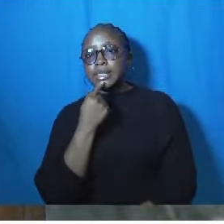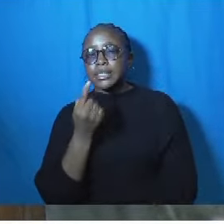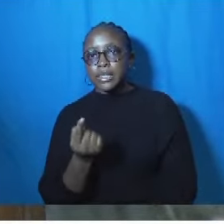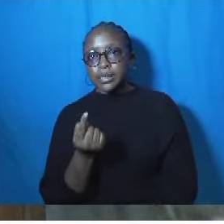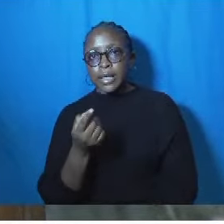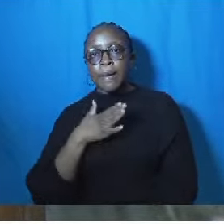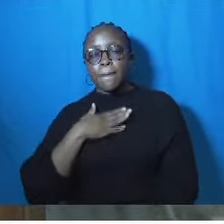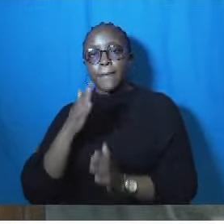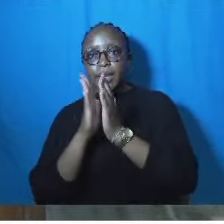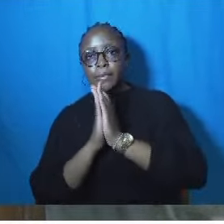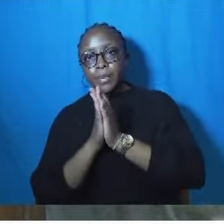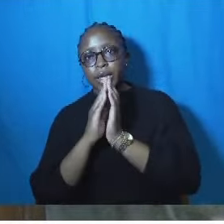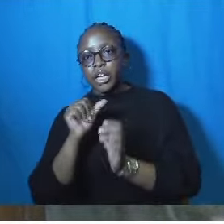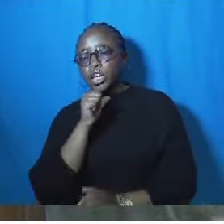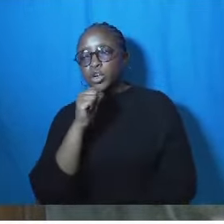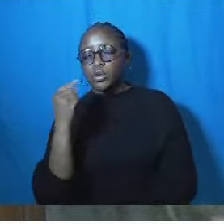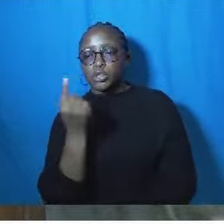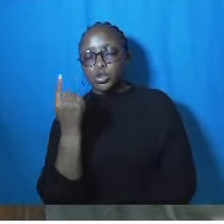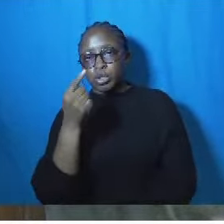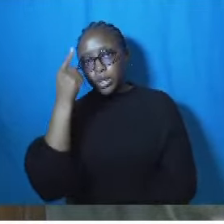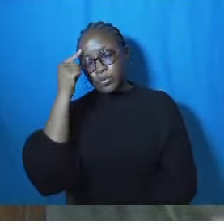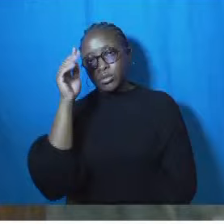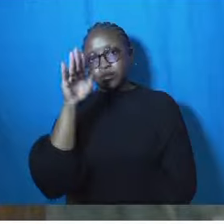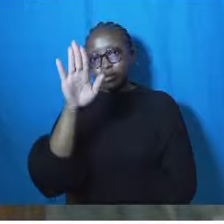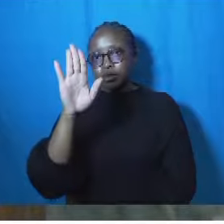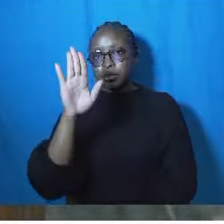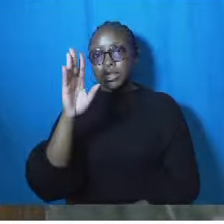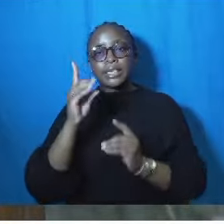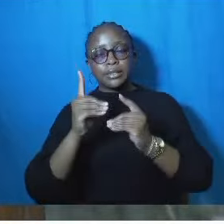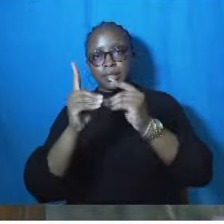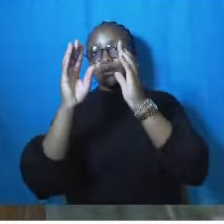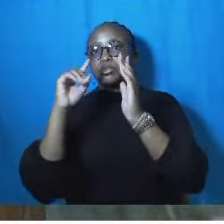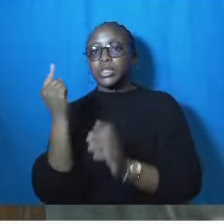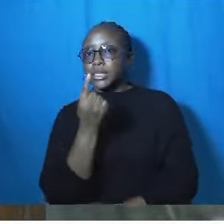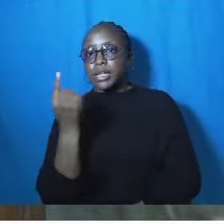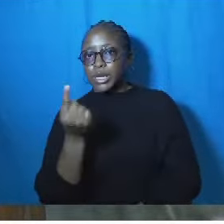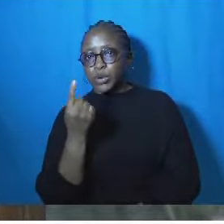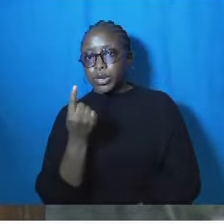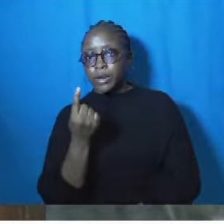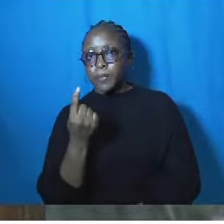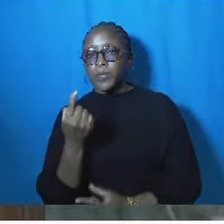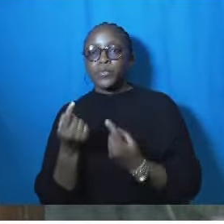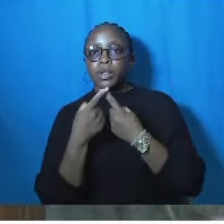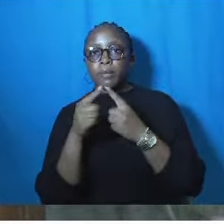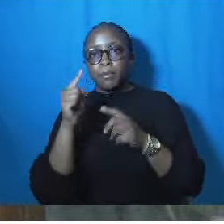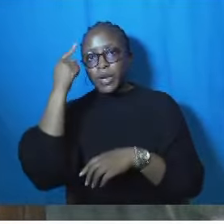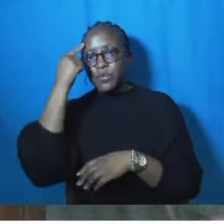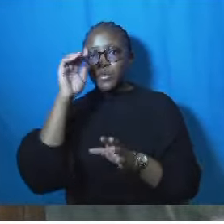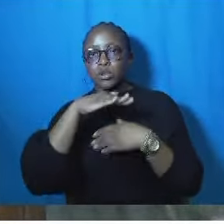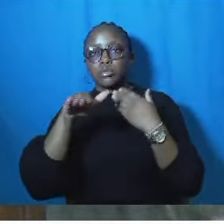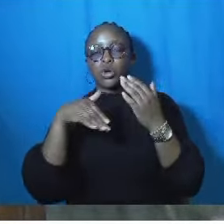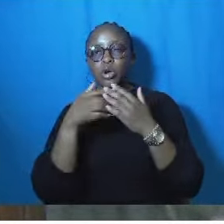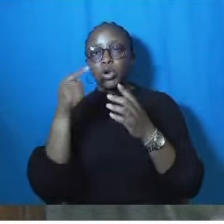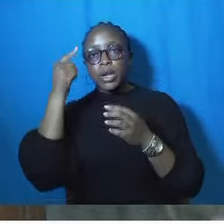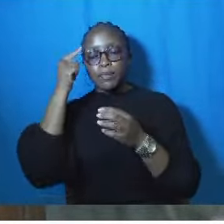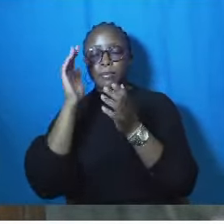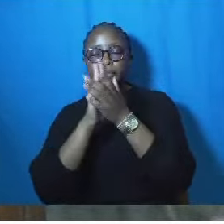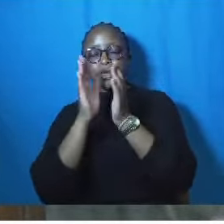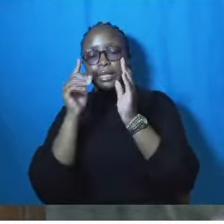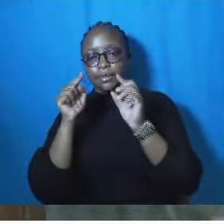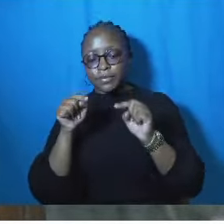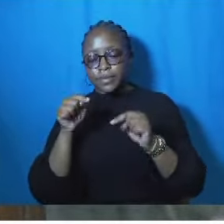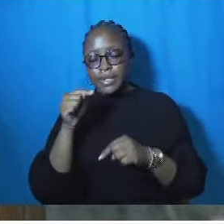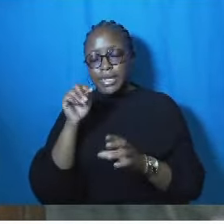them alone, the disciples, but for those who will believe in me through the